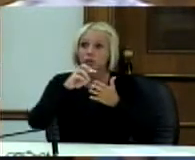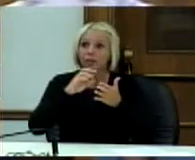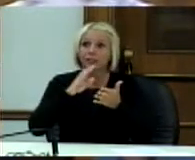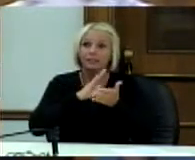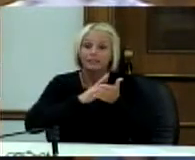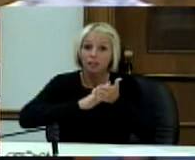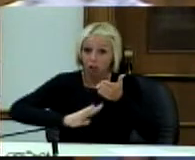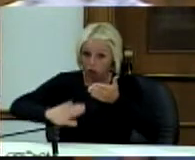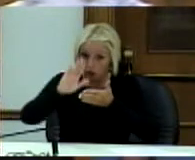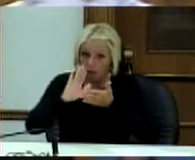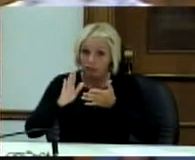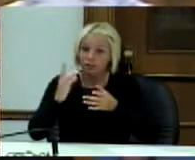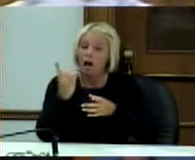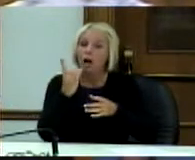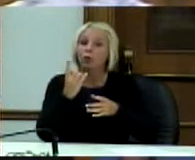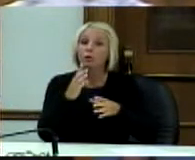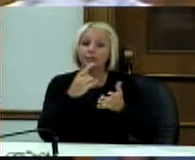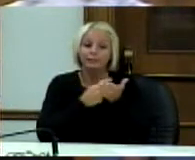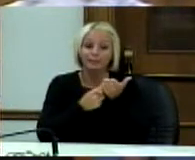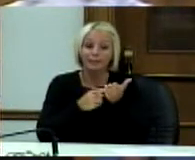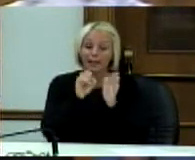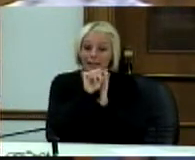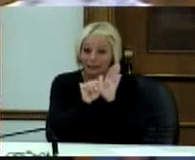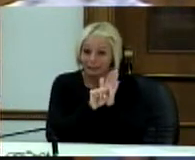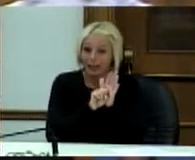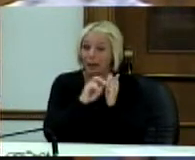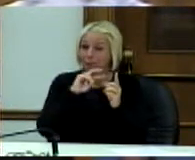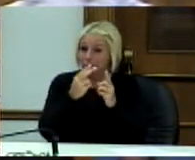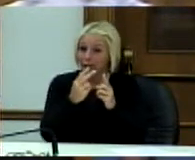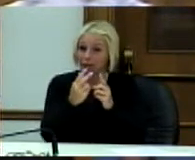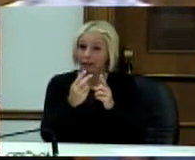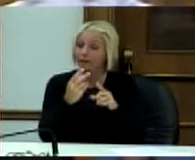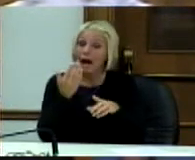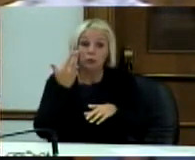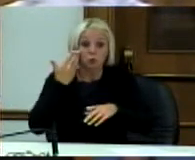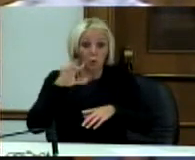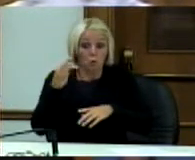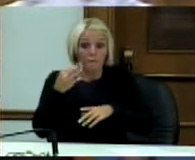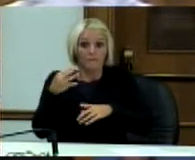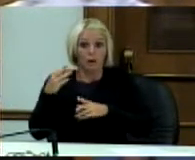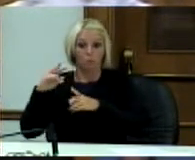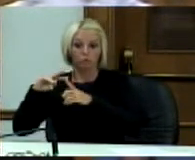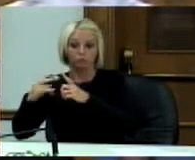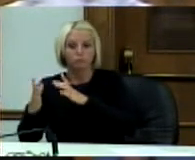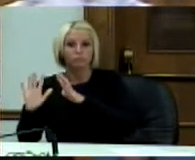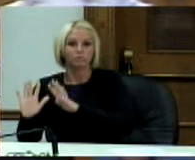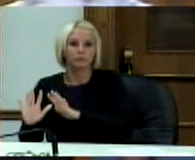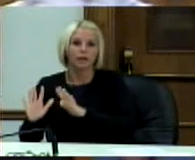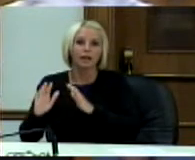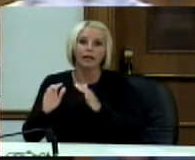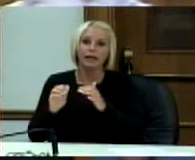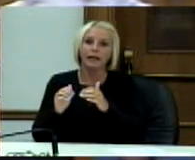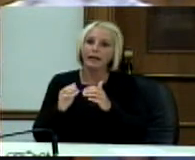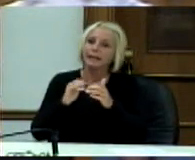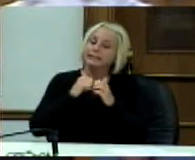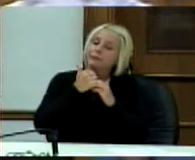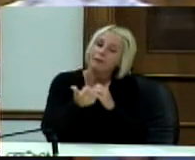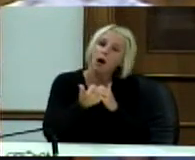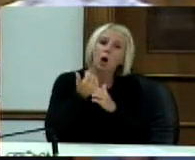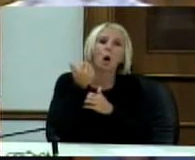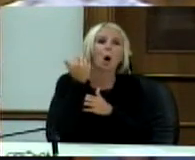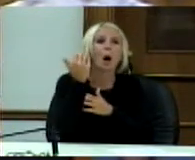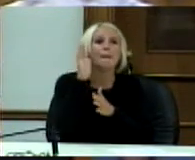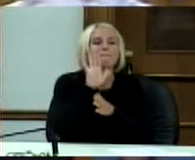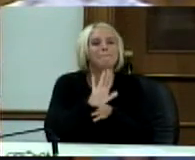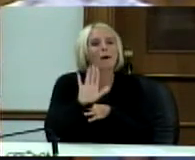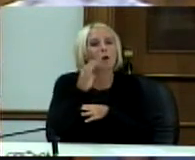can only talk about that as from a state perspective. I don't know Faribault's perspective. It is far and few between that we're moving